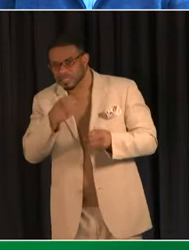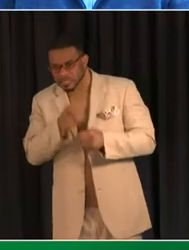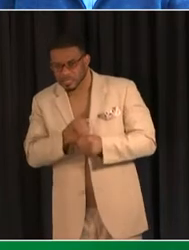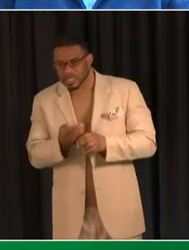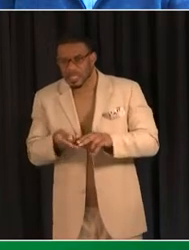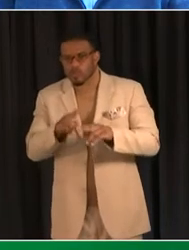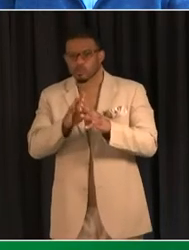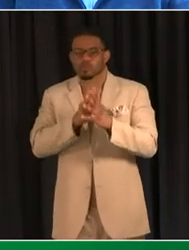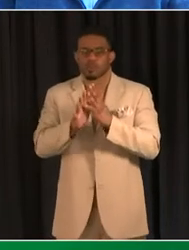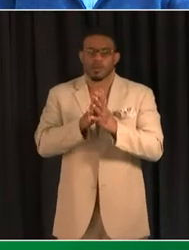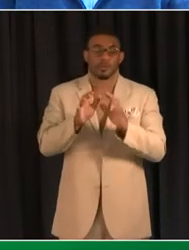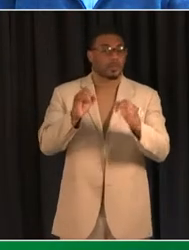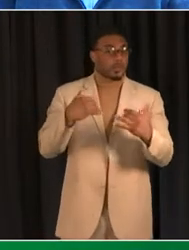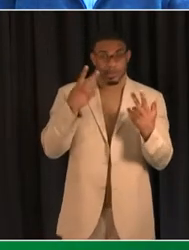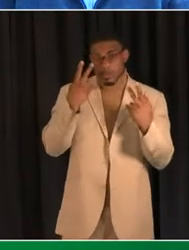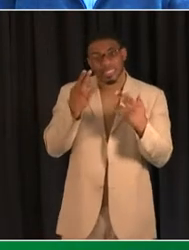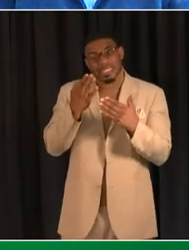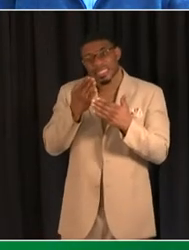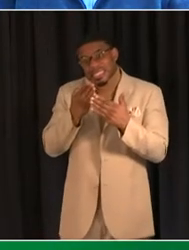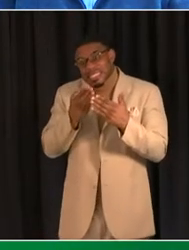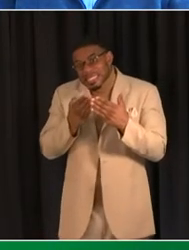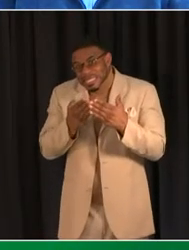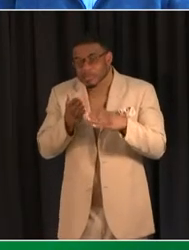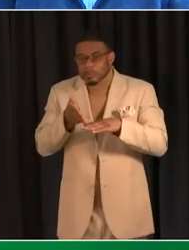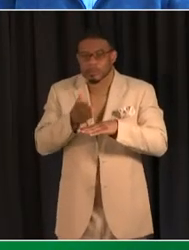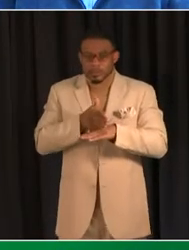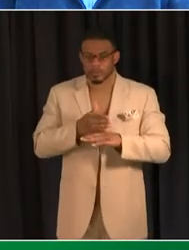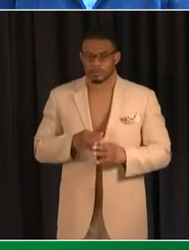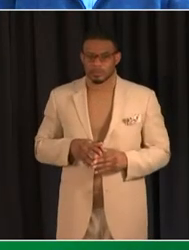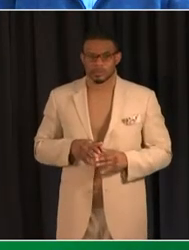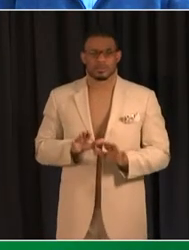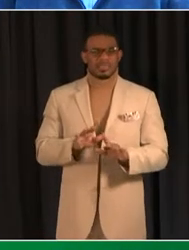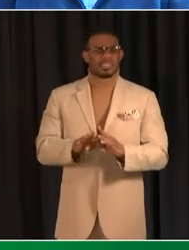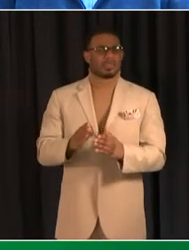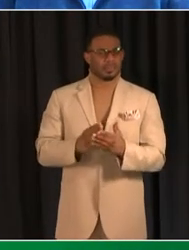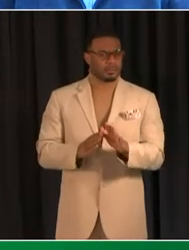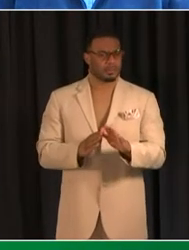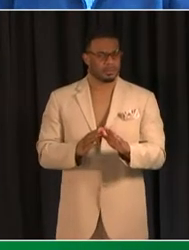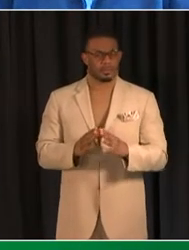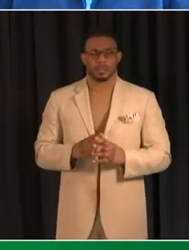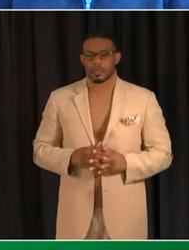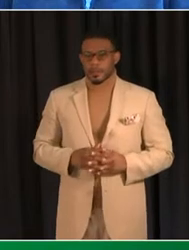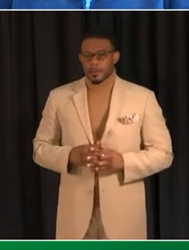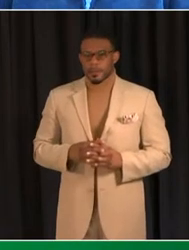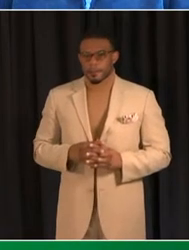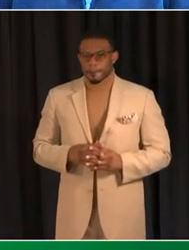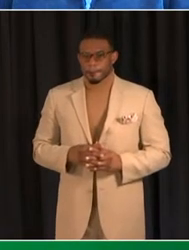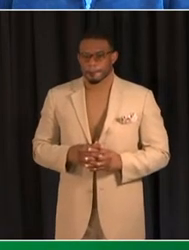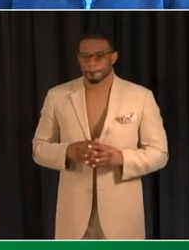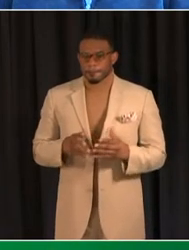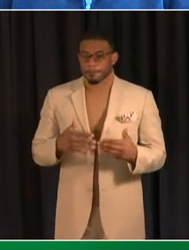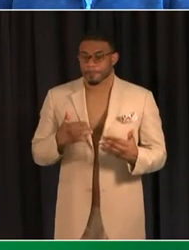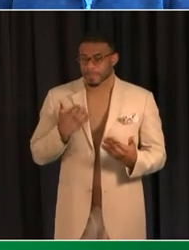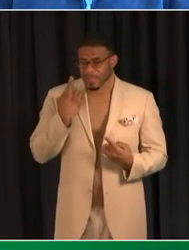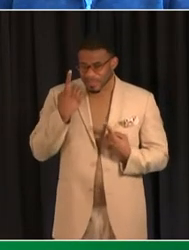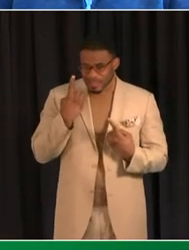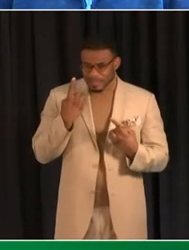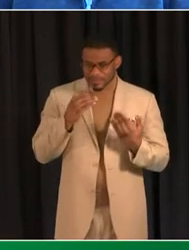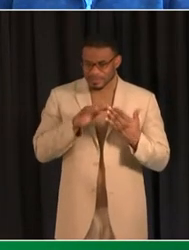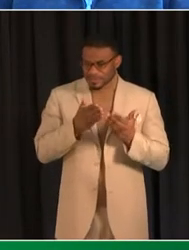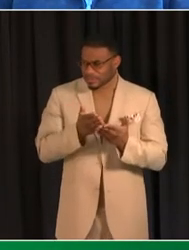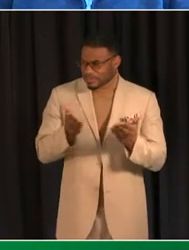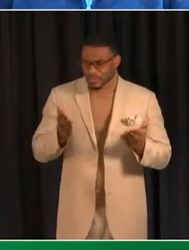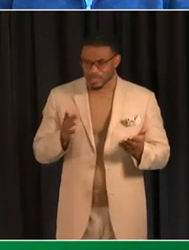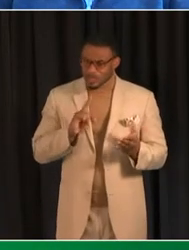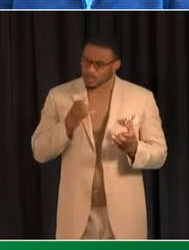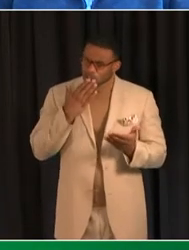increase in foot traffic downtown. So we're seeing signs of progress. So we think the